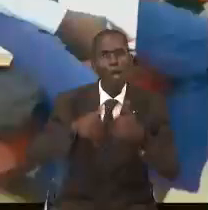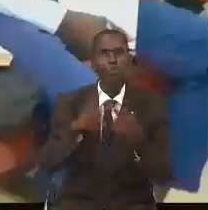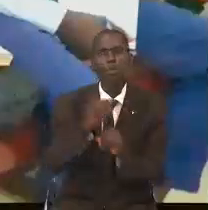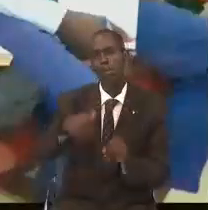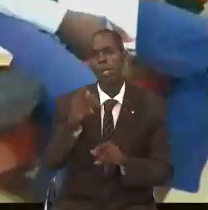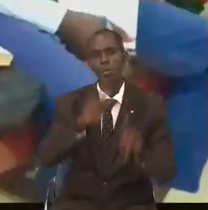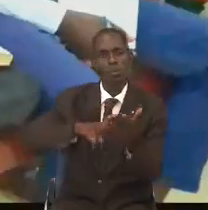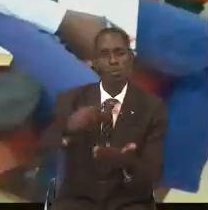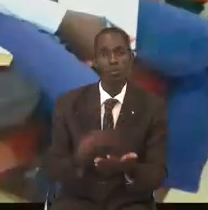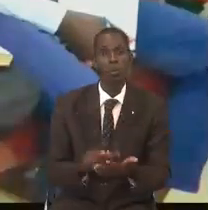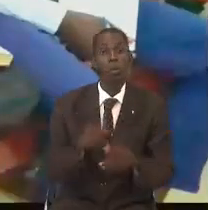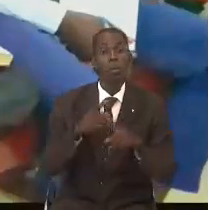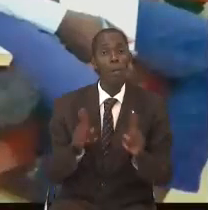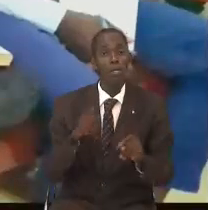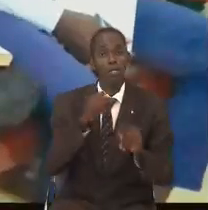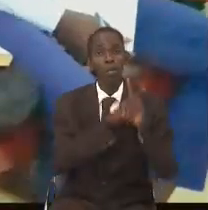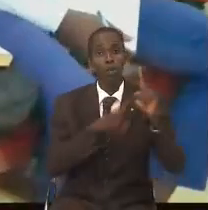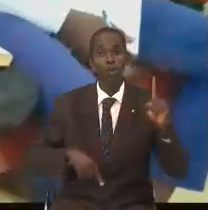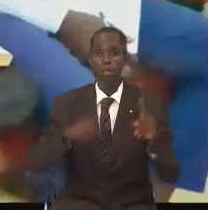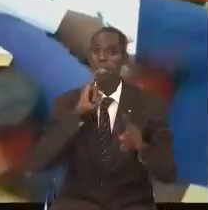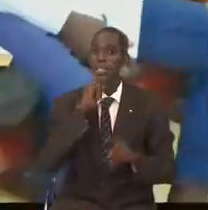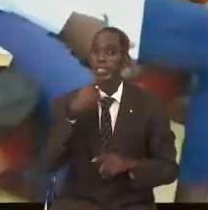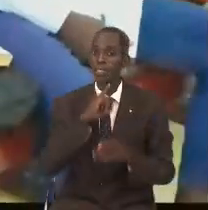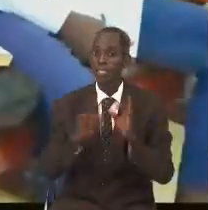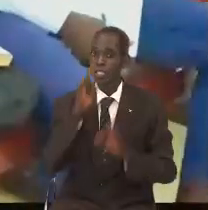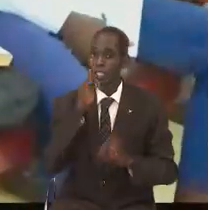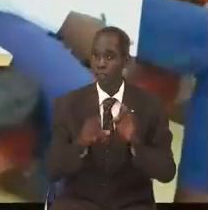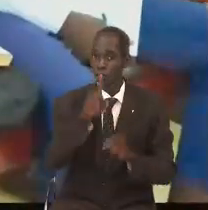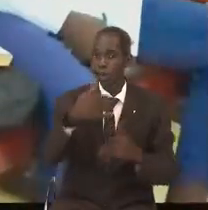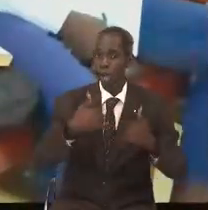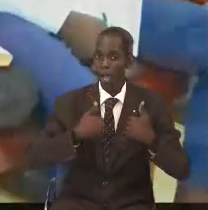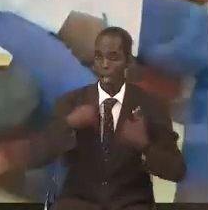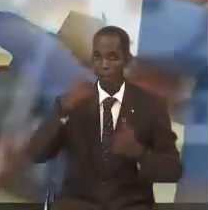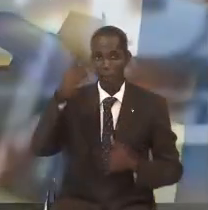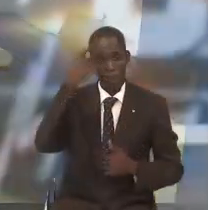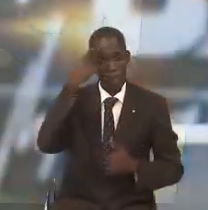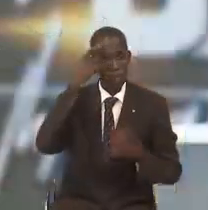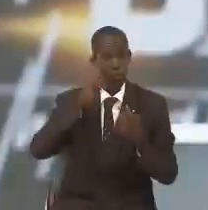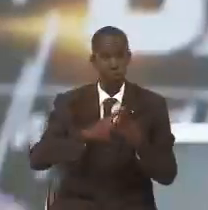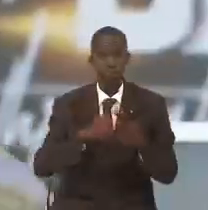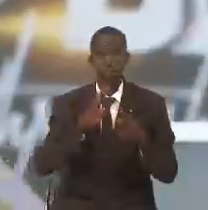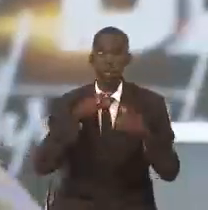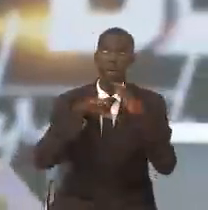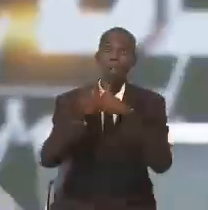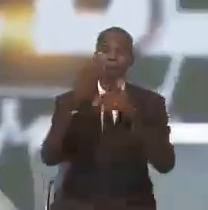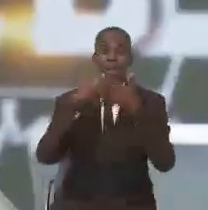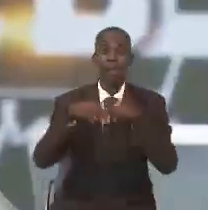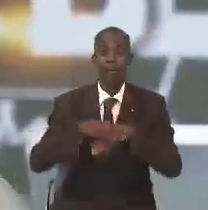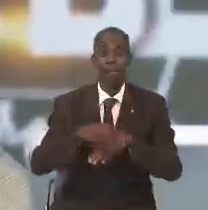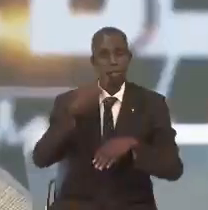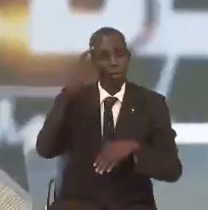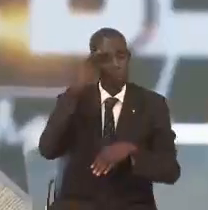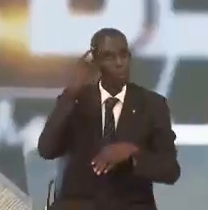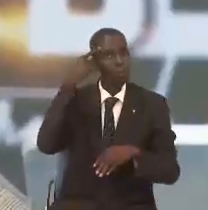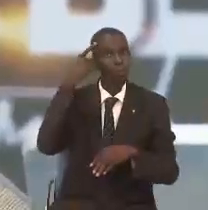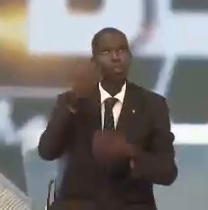you have the might to get to heaven and the might to be ready for the coming of the Lord, watch